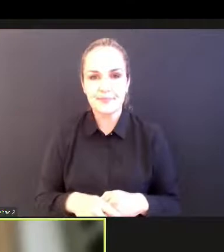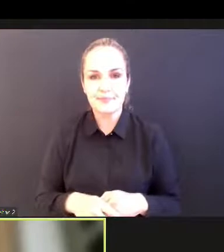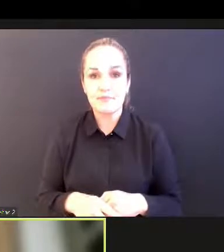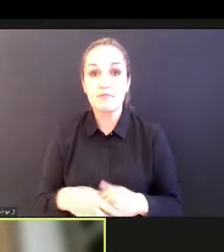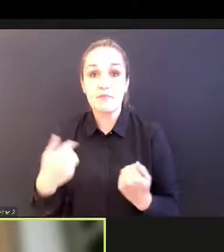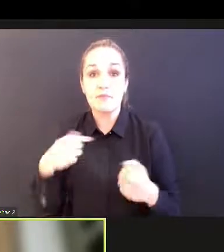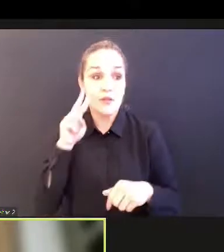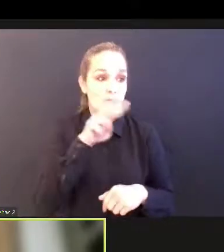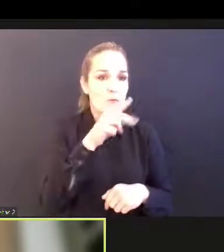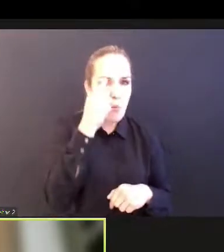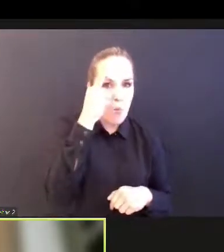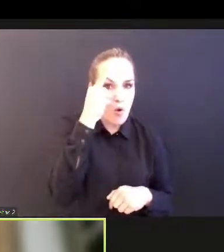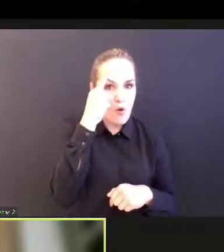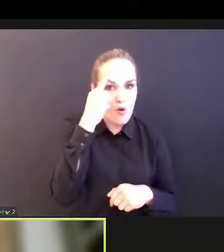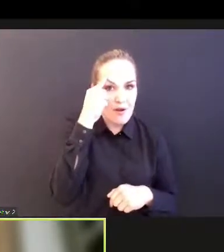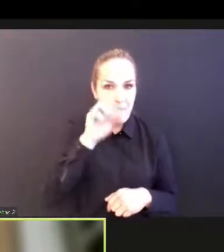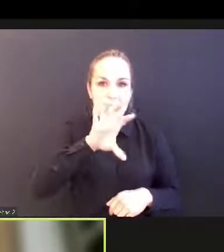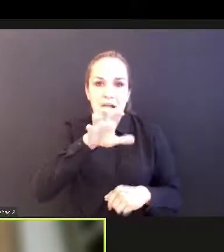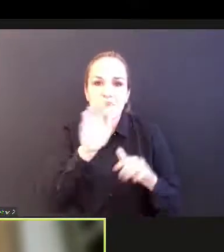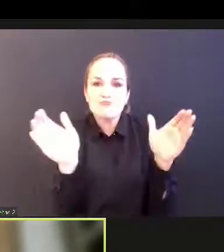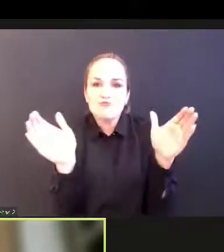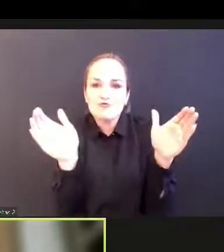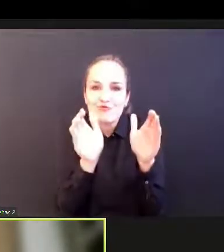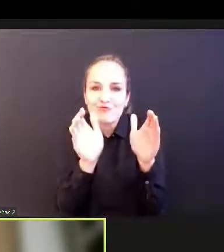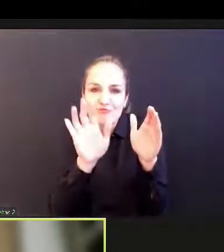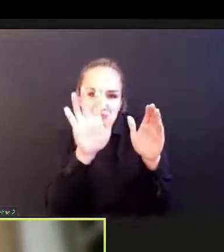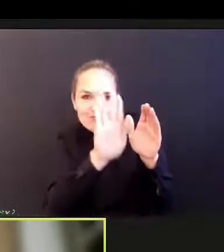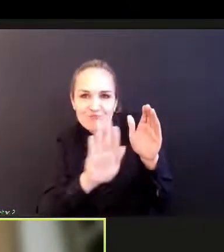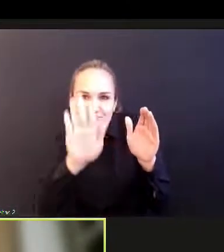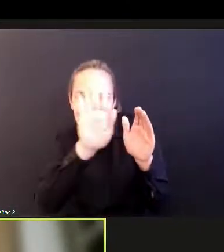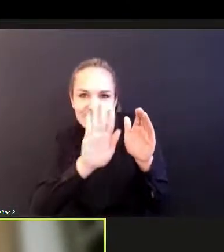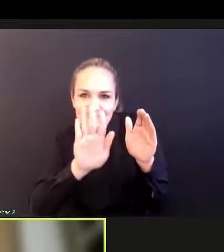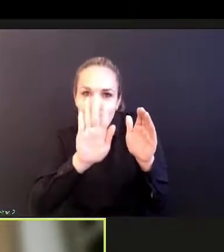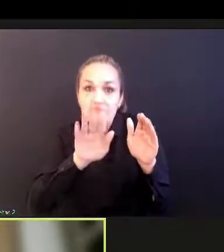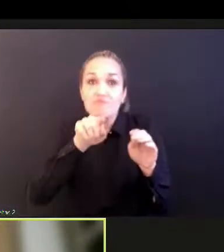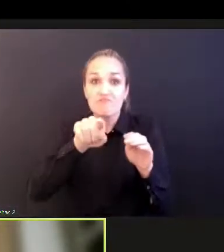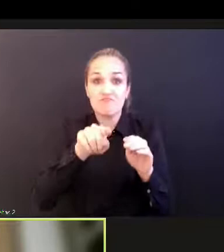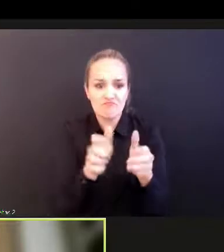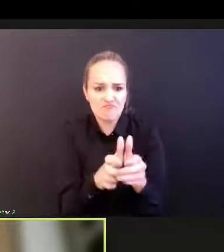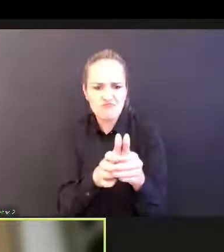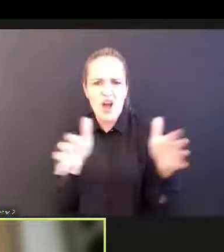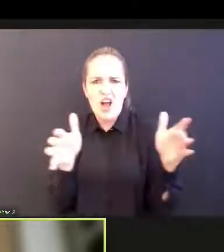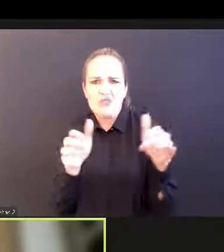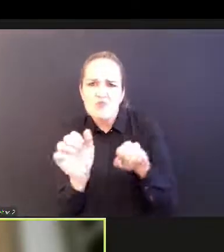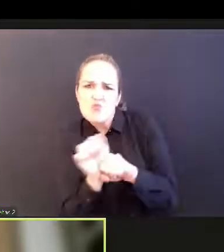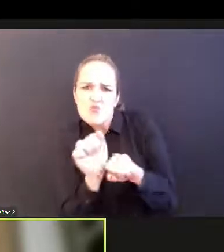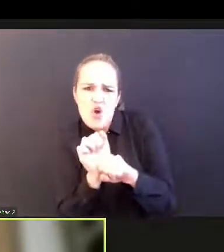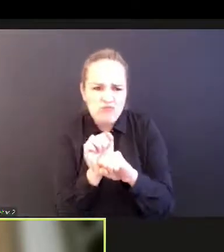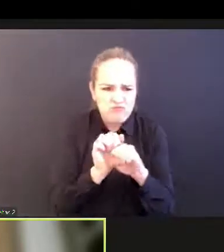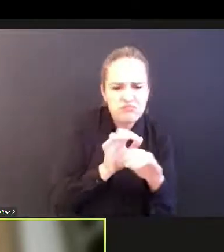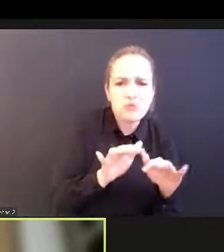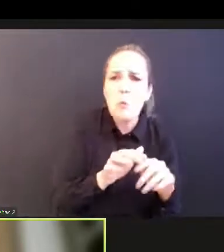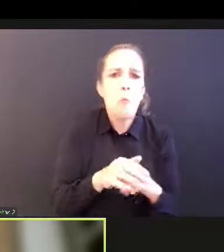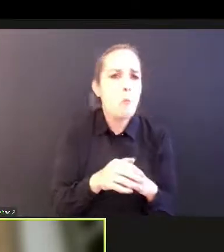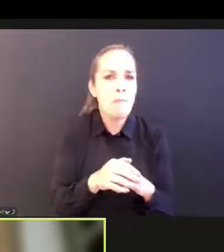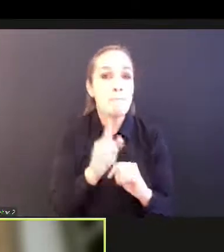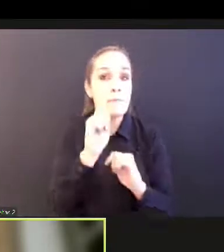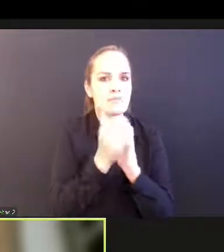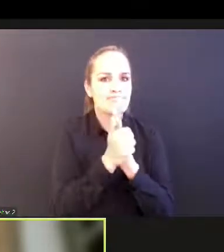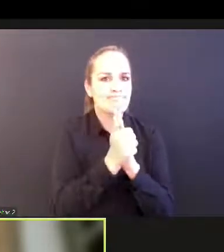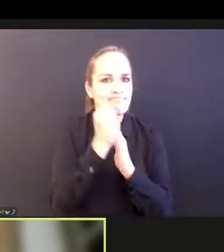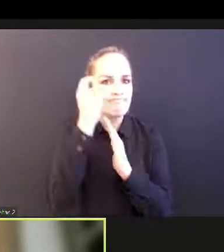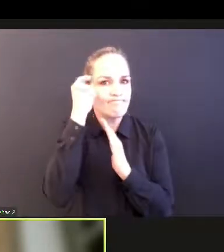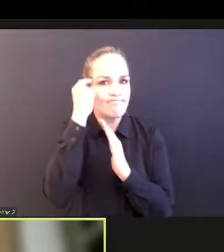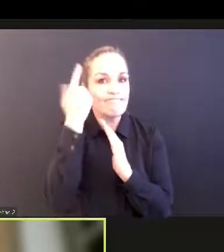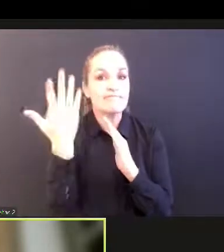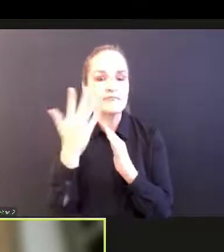country, doesn't have a huge amount of manpower, but it has a lot of talent in science, engineering, mathematics. And you have Japanese